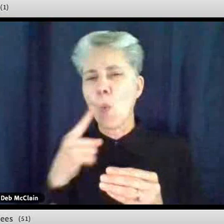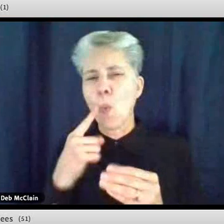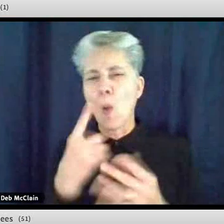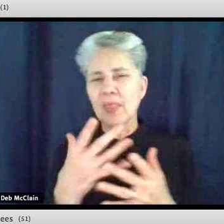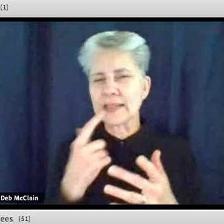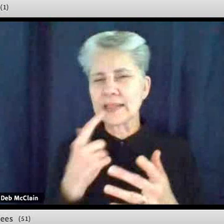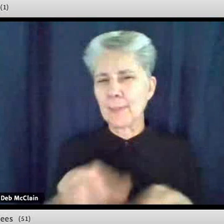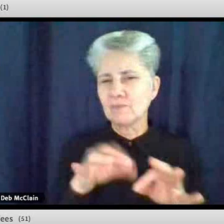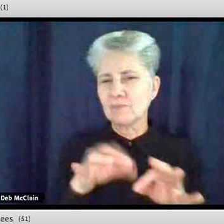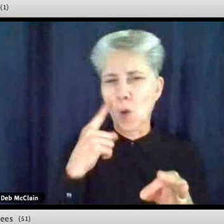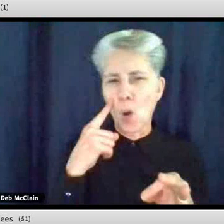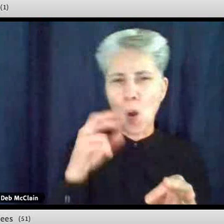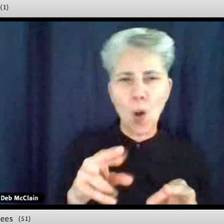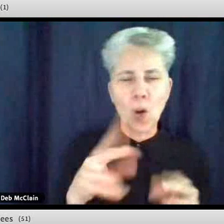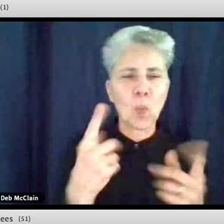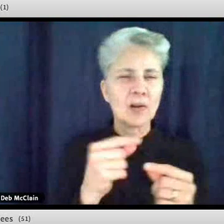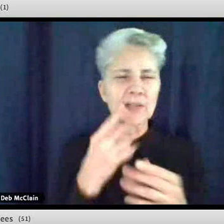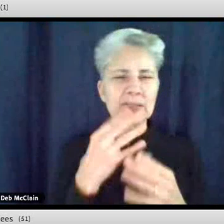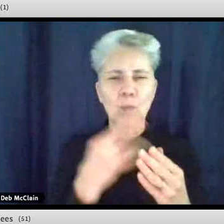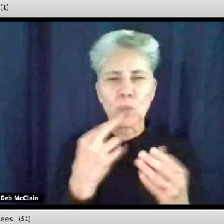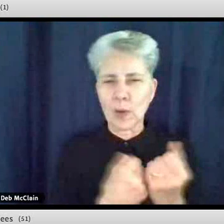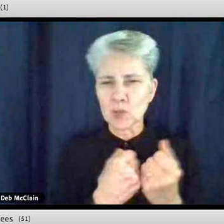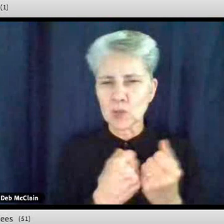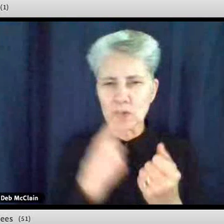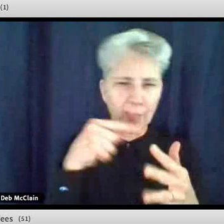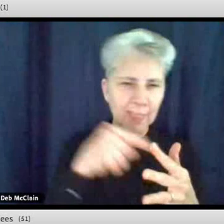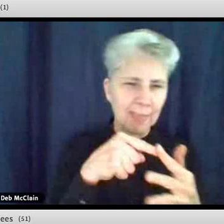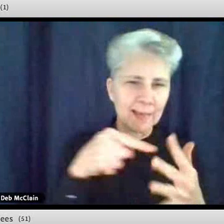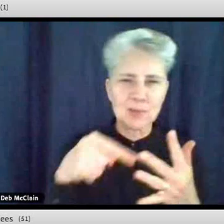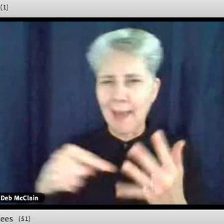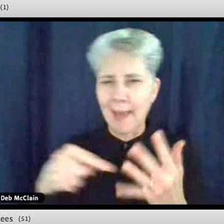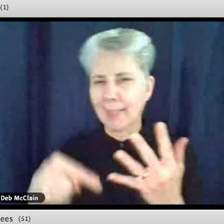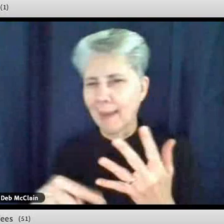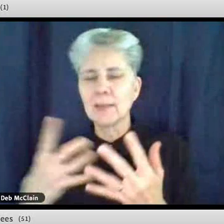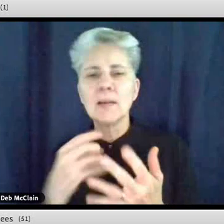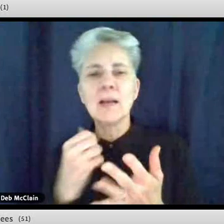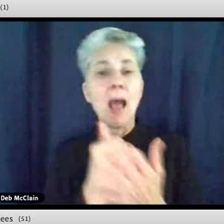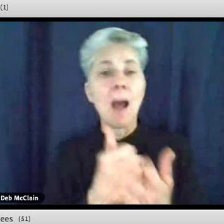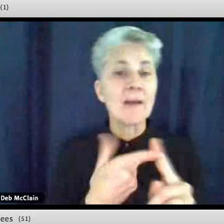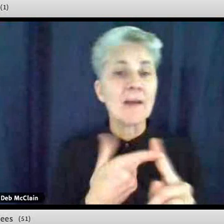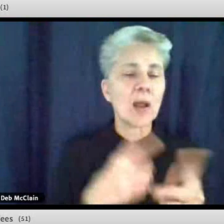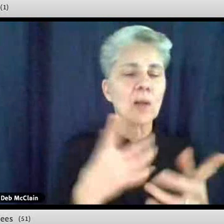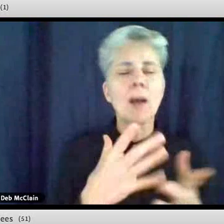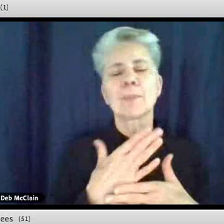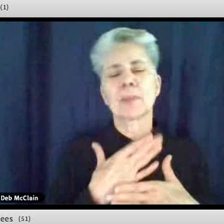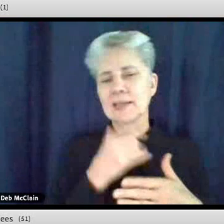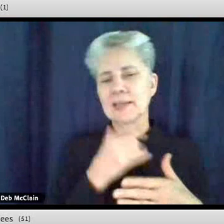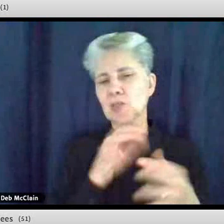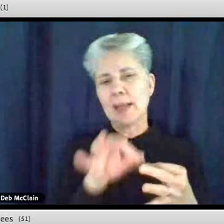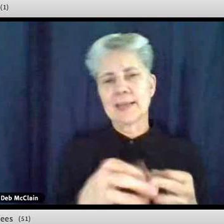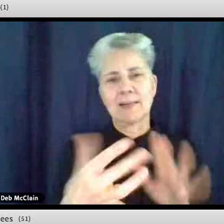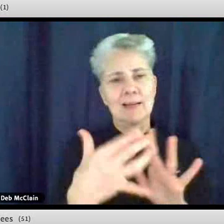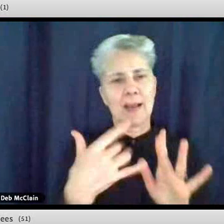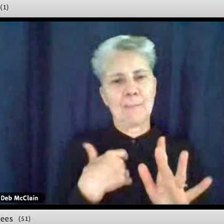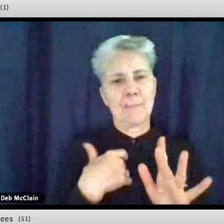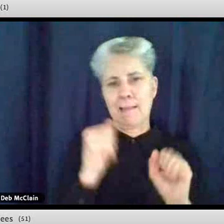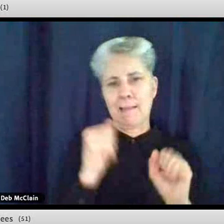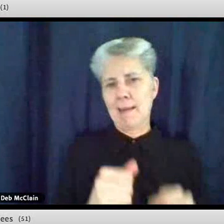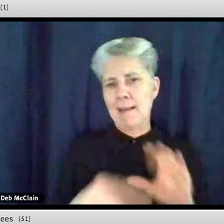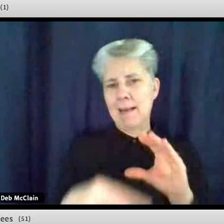daughter's a nurse and she has an underlying condition. What are some of the employment things that can be done? Or what are some resources for this or